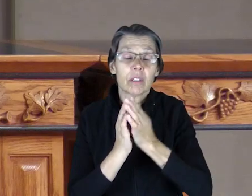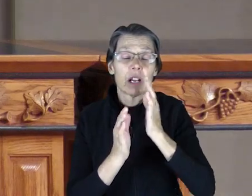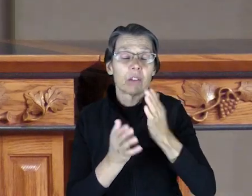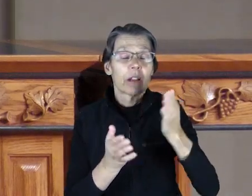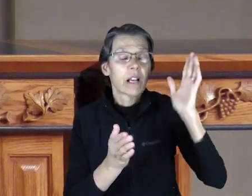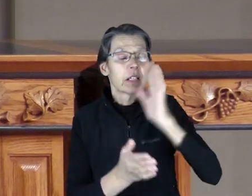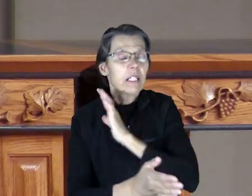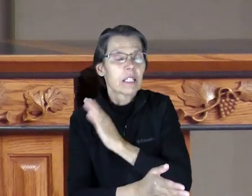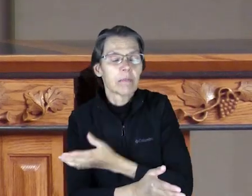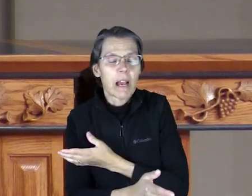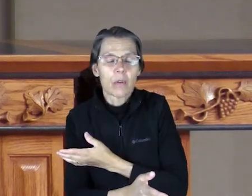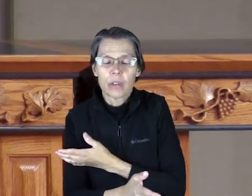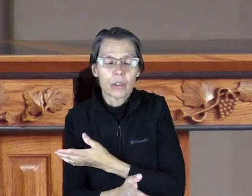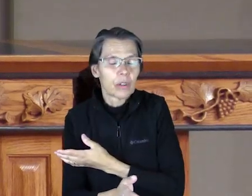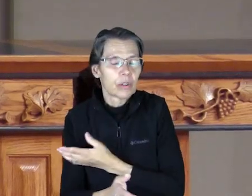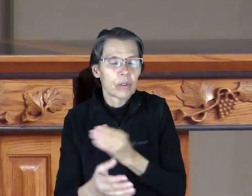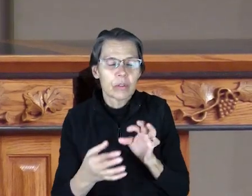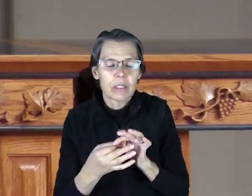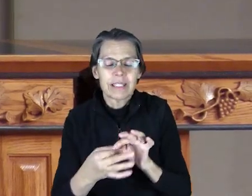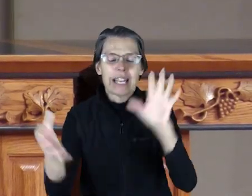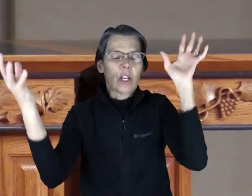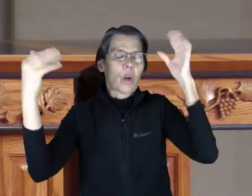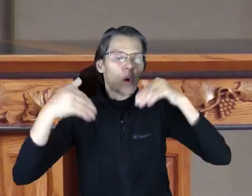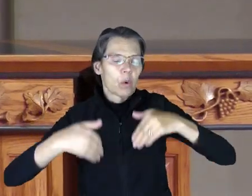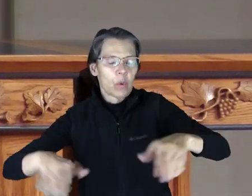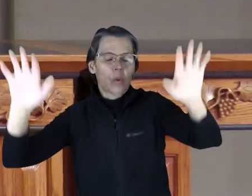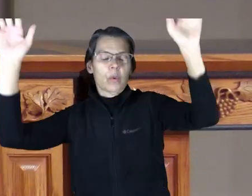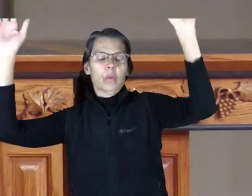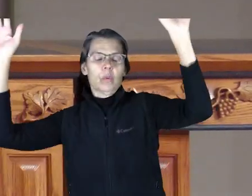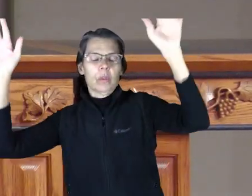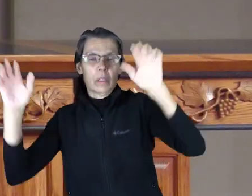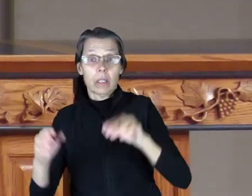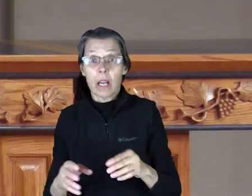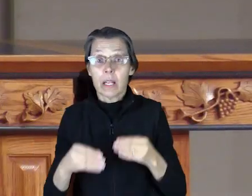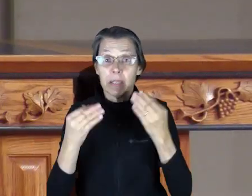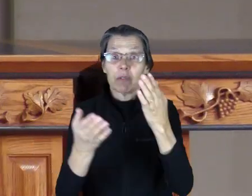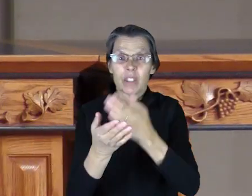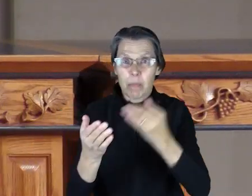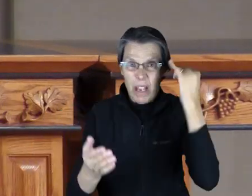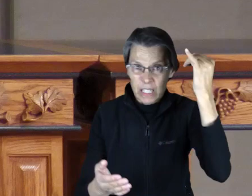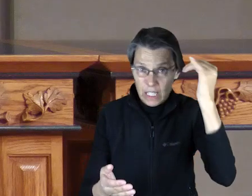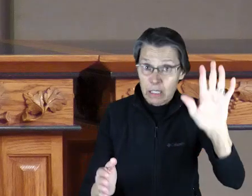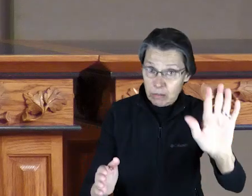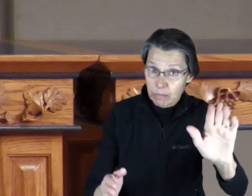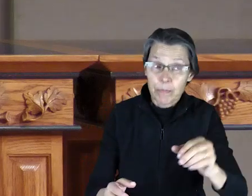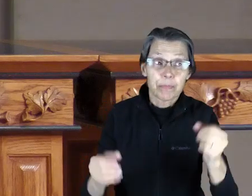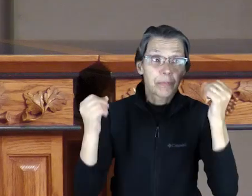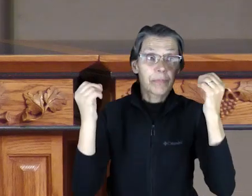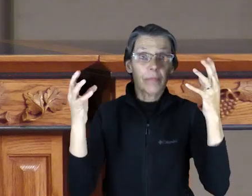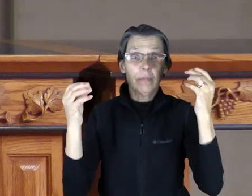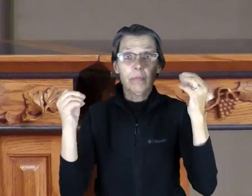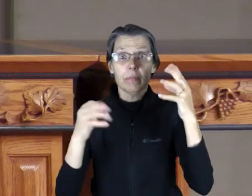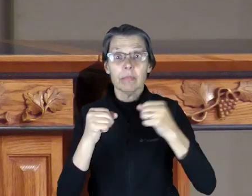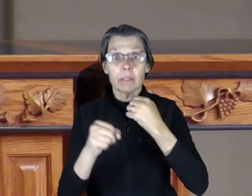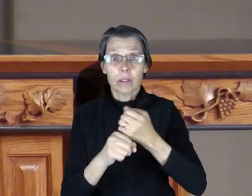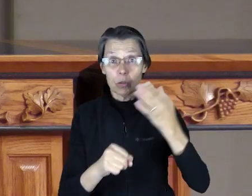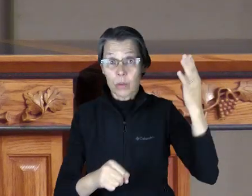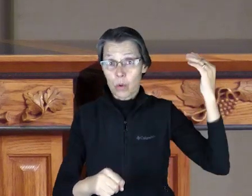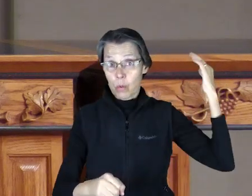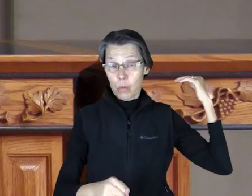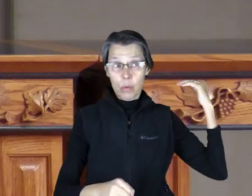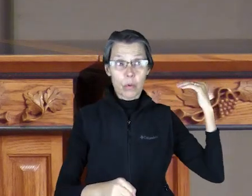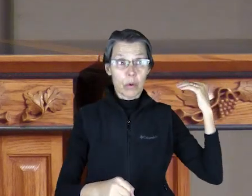to allow the power of God to help you let that go. Now, let me give you some concrete possibilities. Many, many, many years